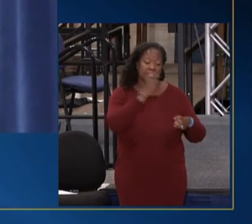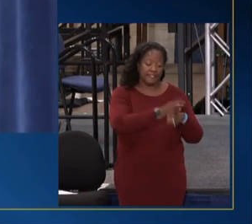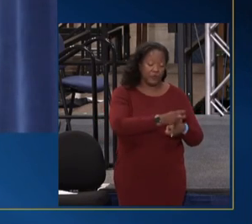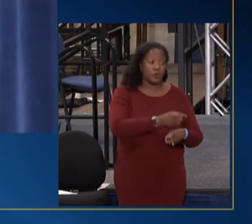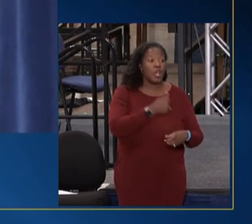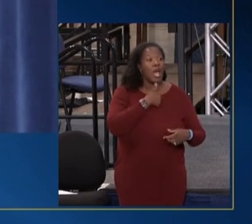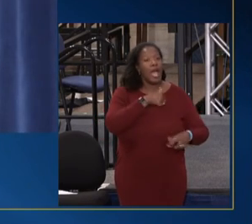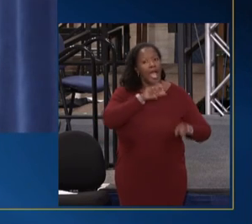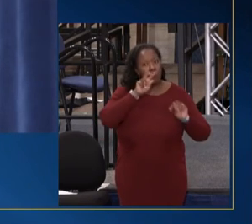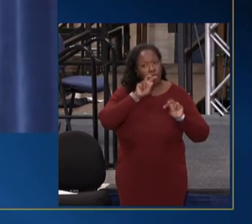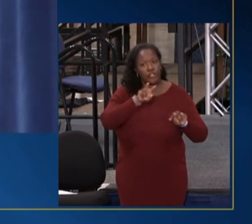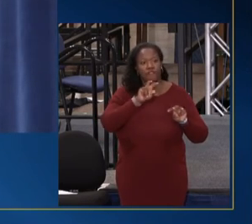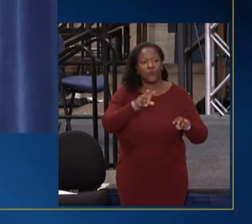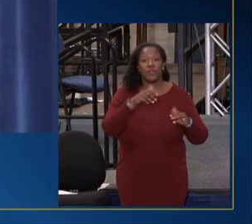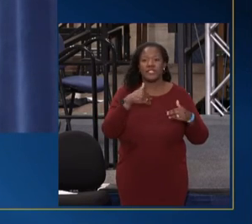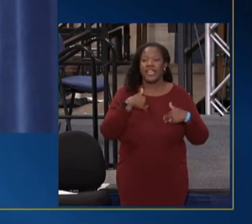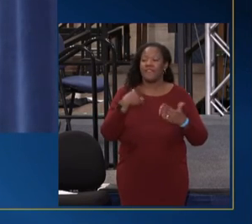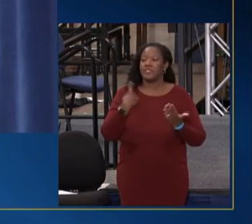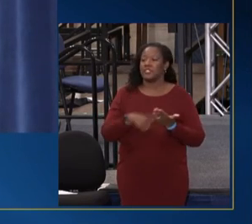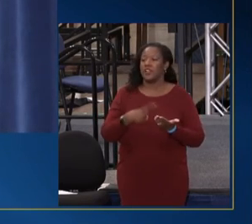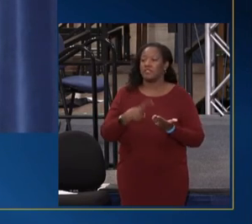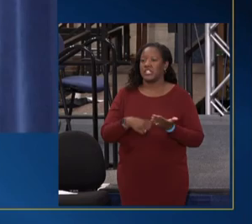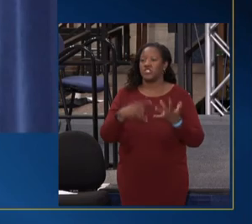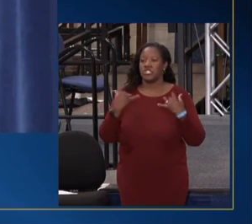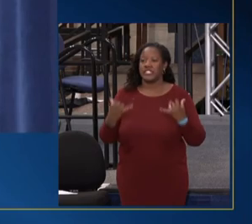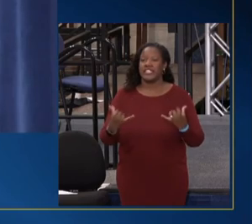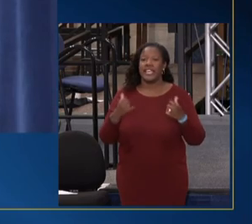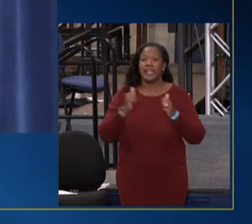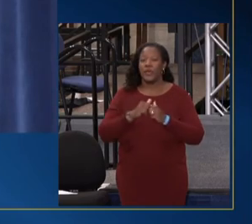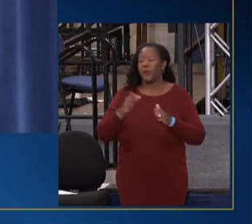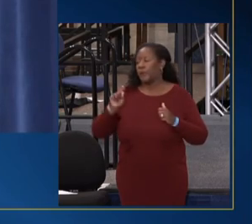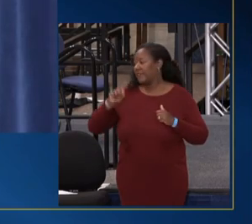looking forward to having this conversation today with my colleagues